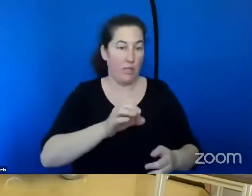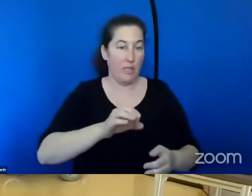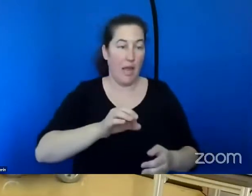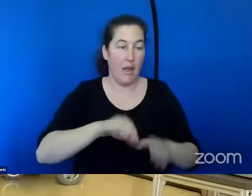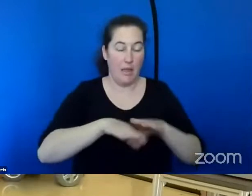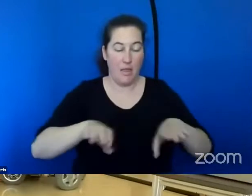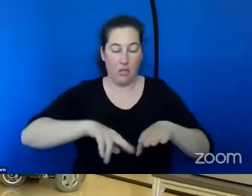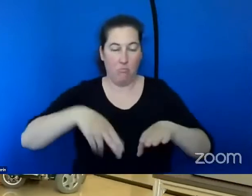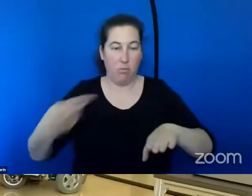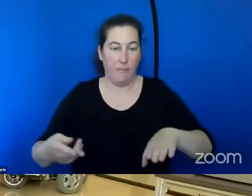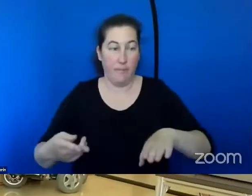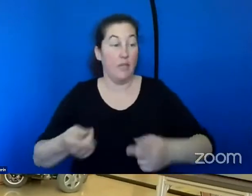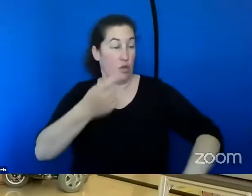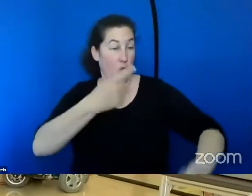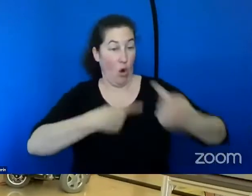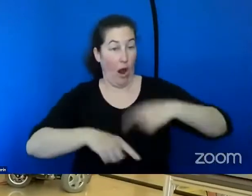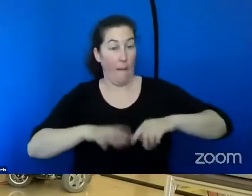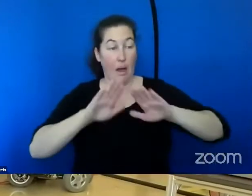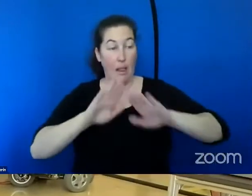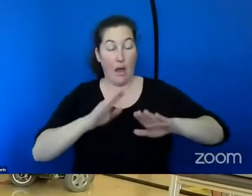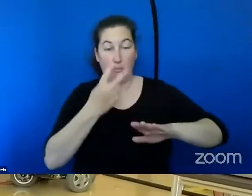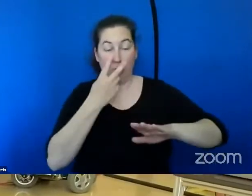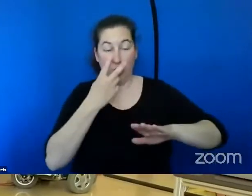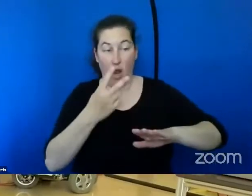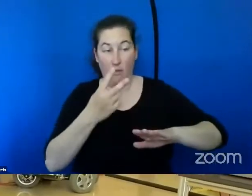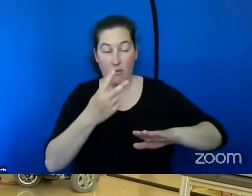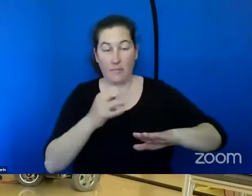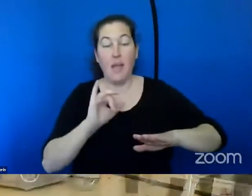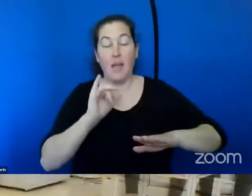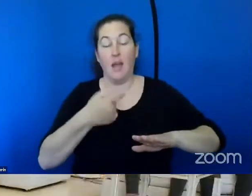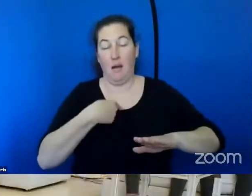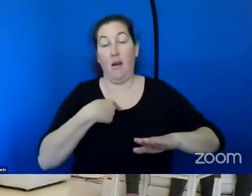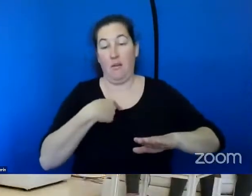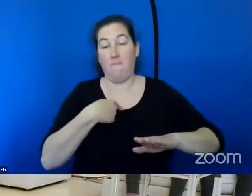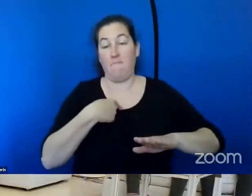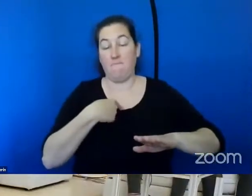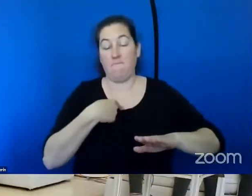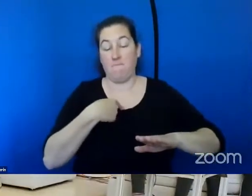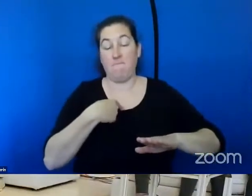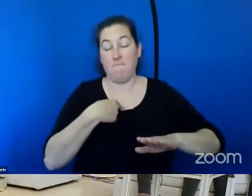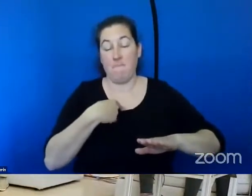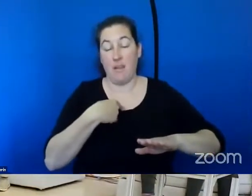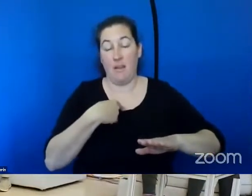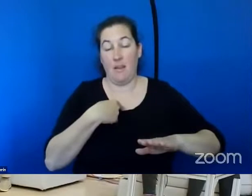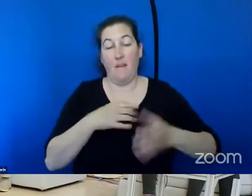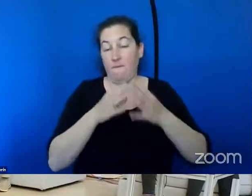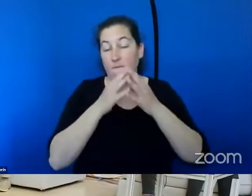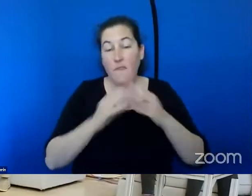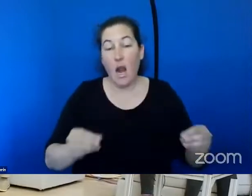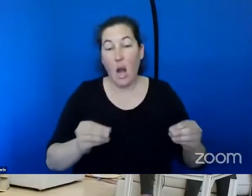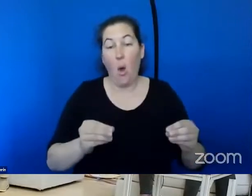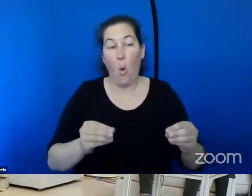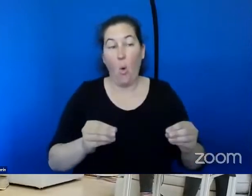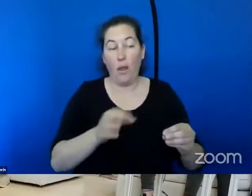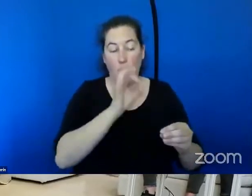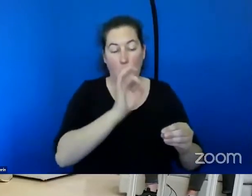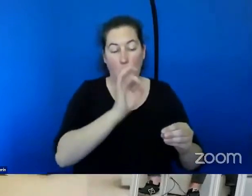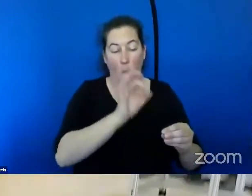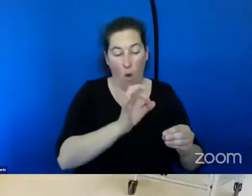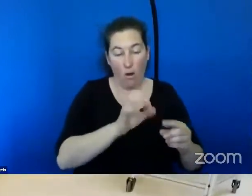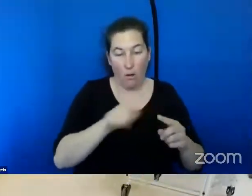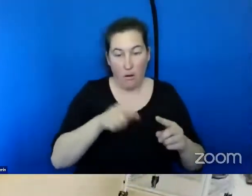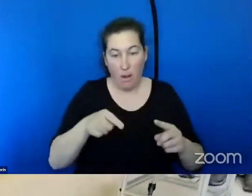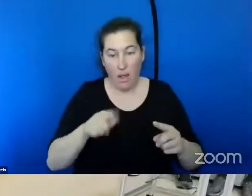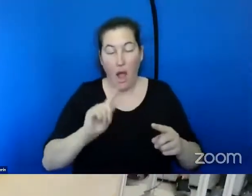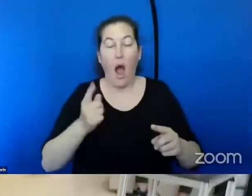right time, and you have to be really precise to pick it up again. But the rest of the objects were not too